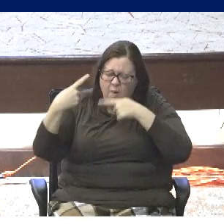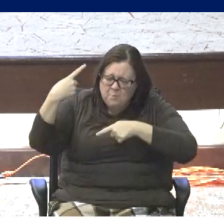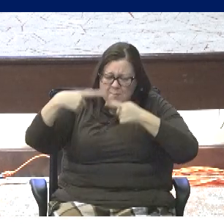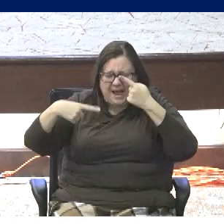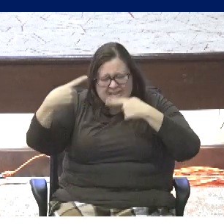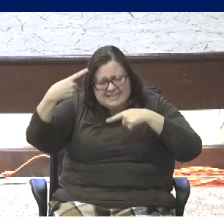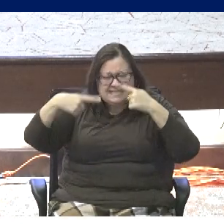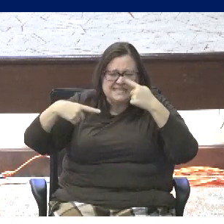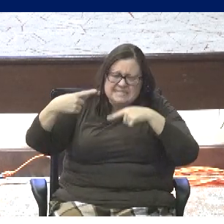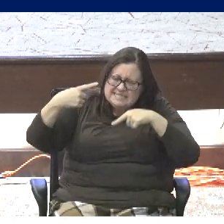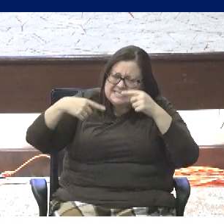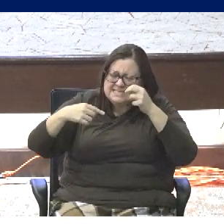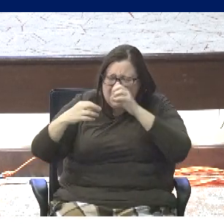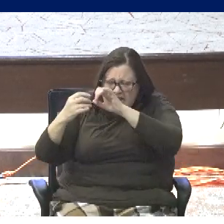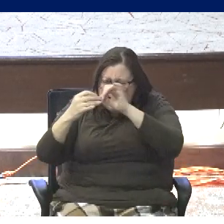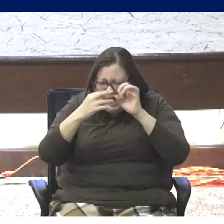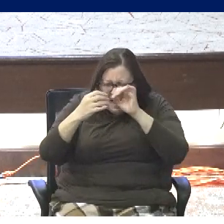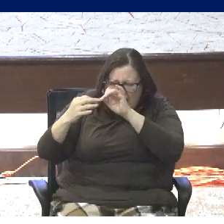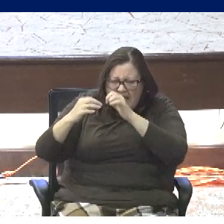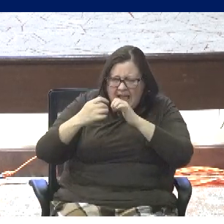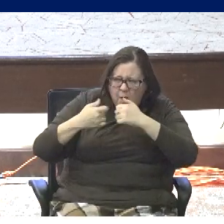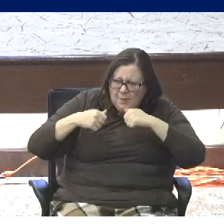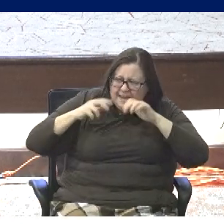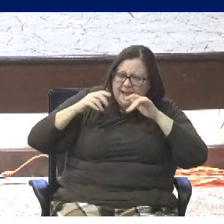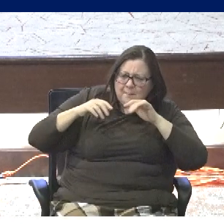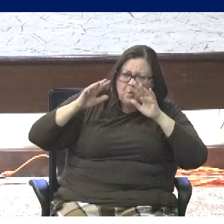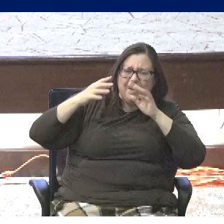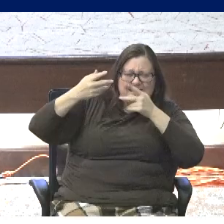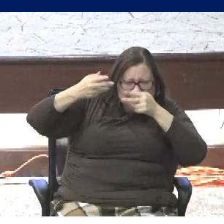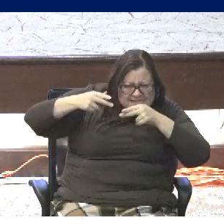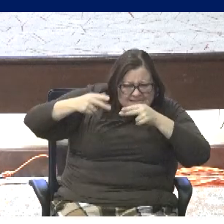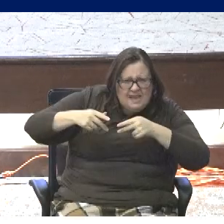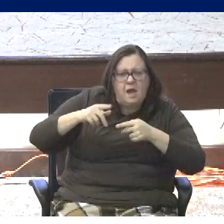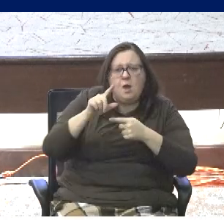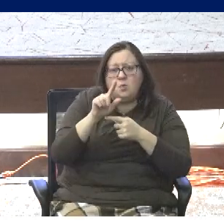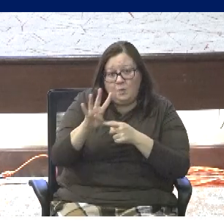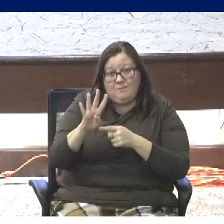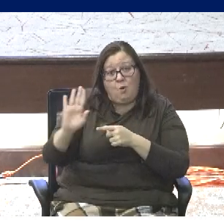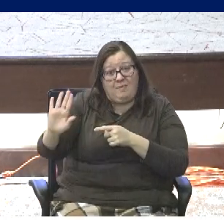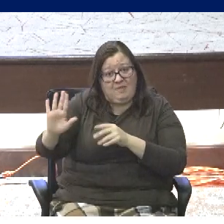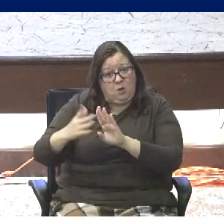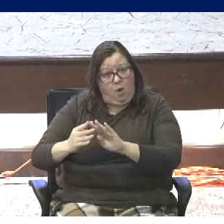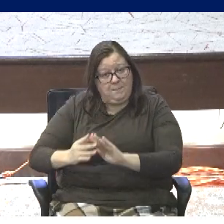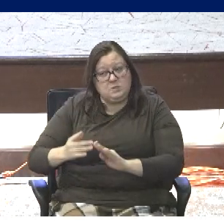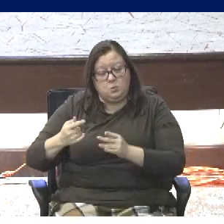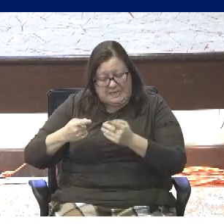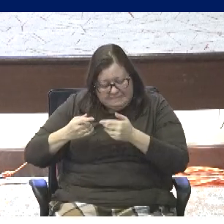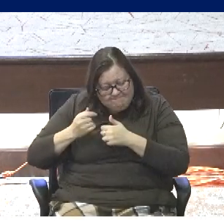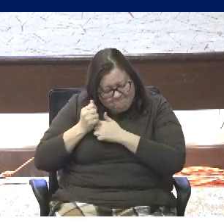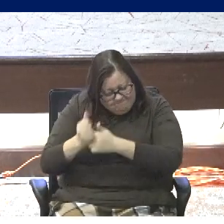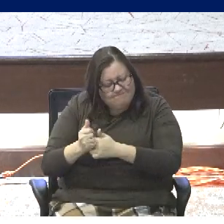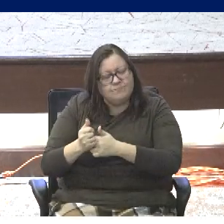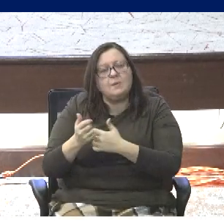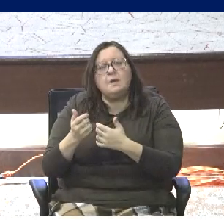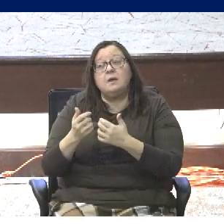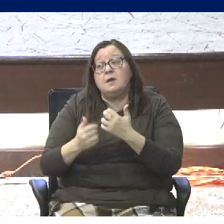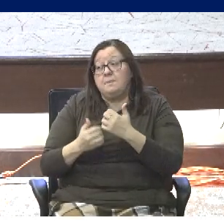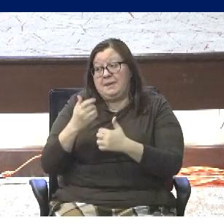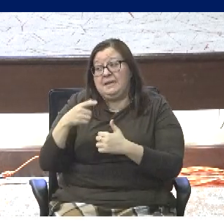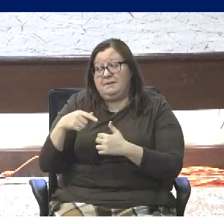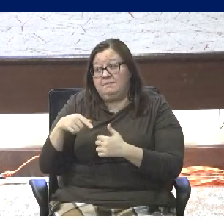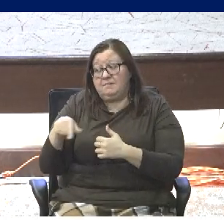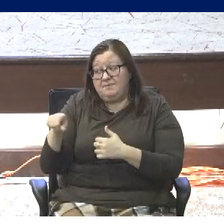and how we acquiesced, but we did acquiesce or compromise on 24 of their comments, many of which were